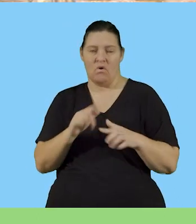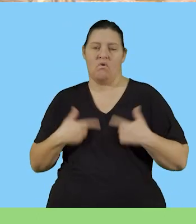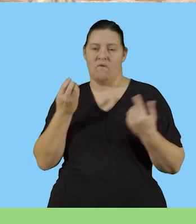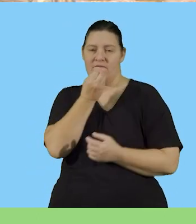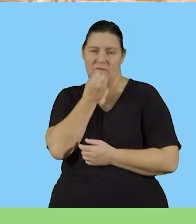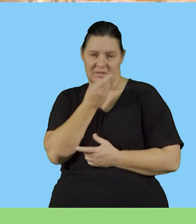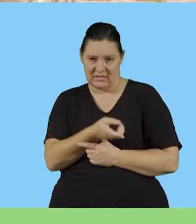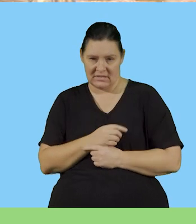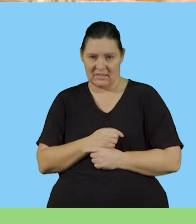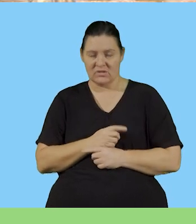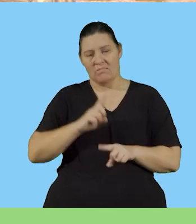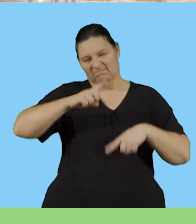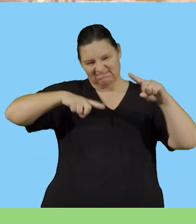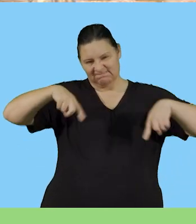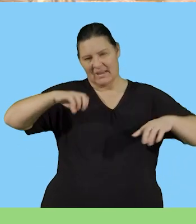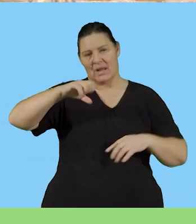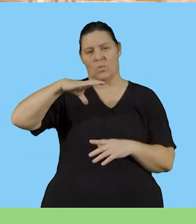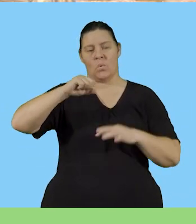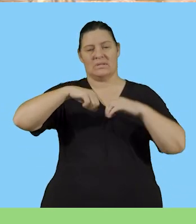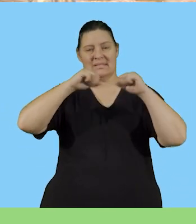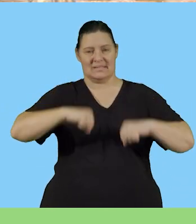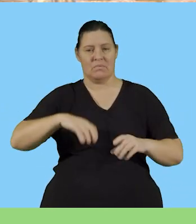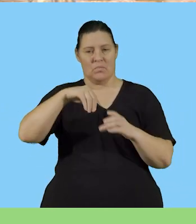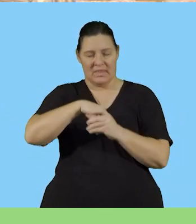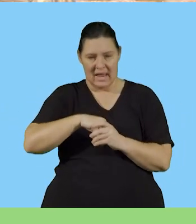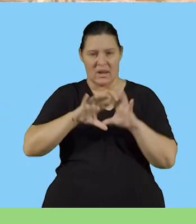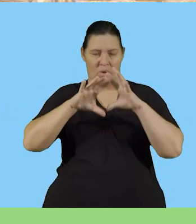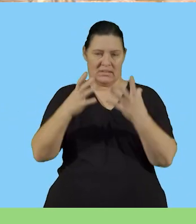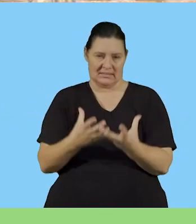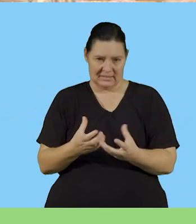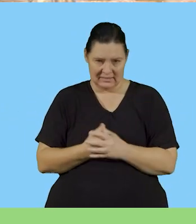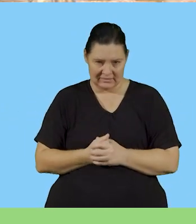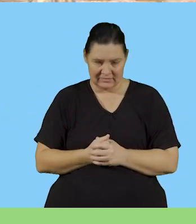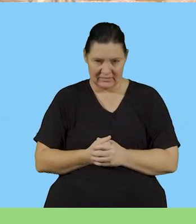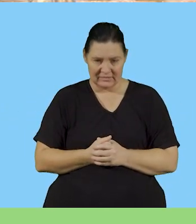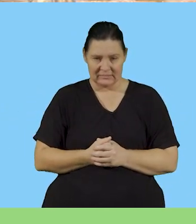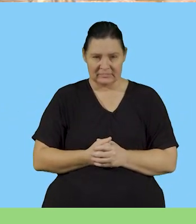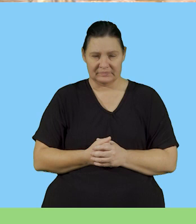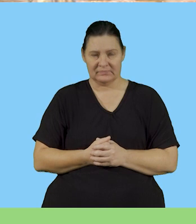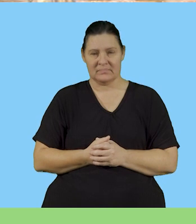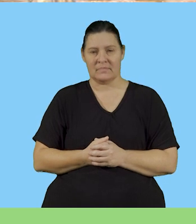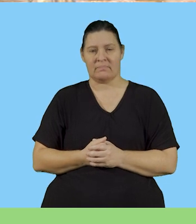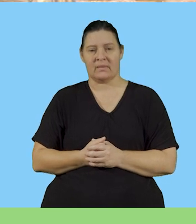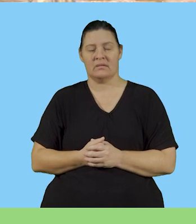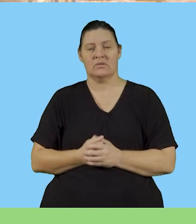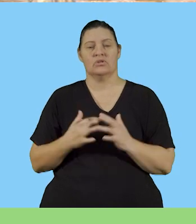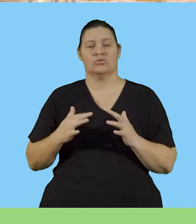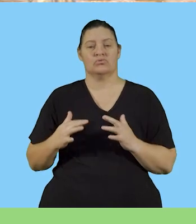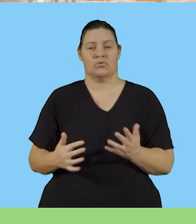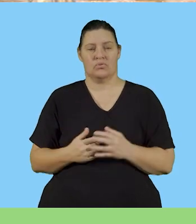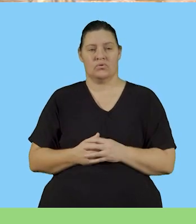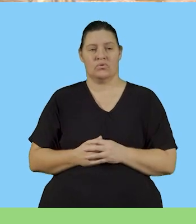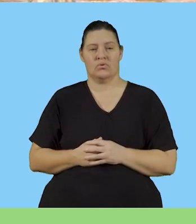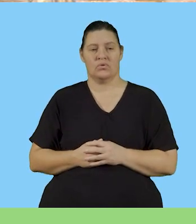most of the time we find different ecosystems in the planet or in the biosphere, if I can put it like that.